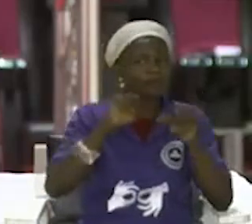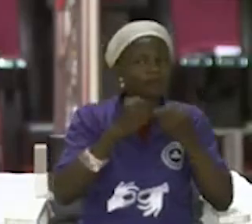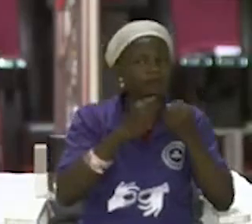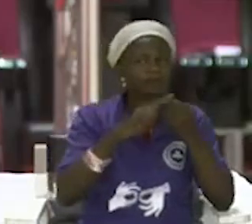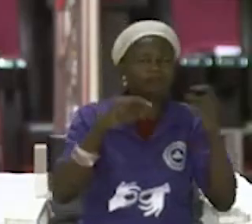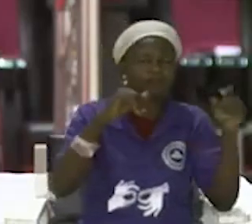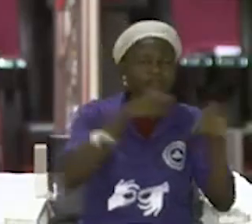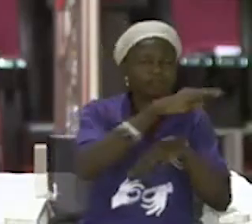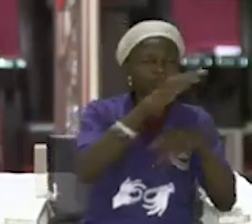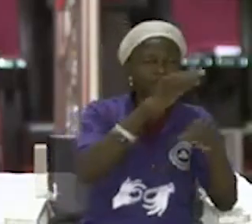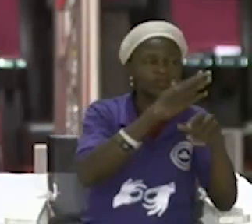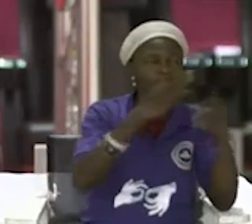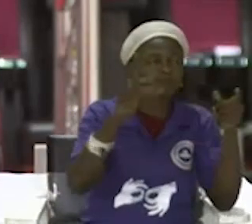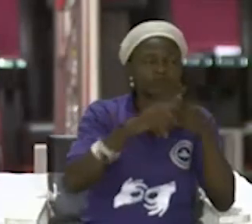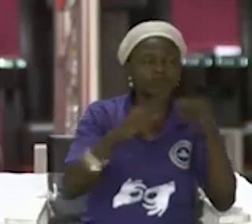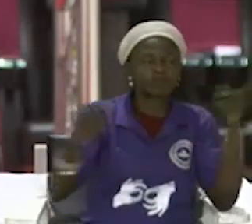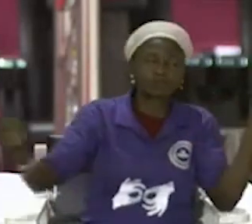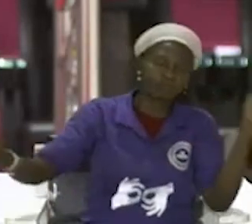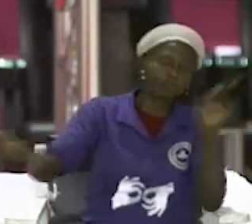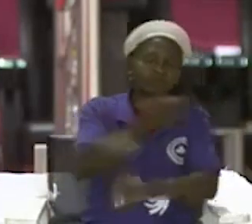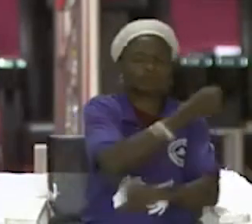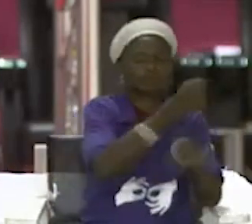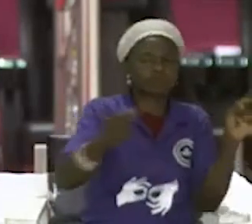to come and deal with this boy.